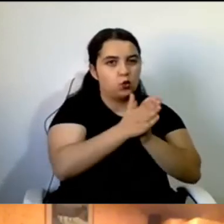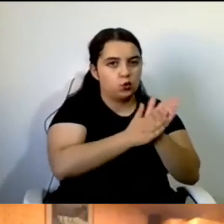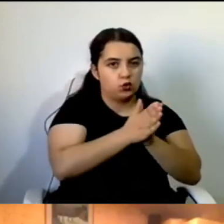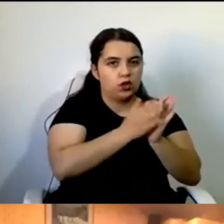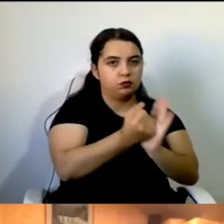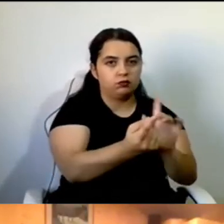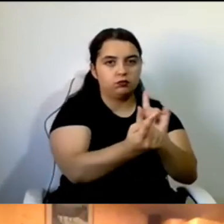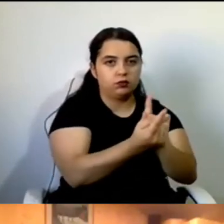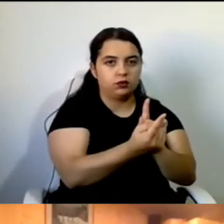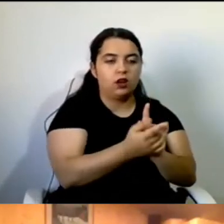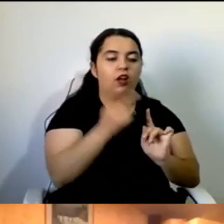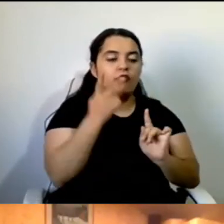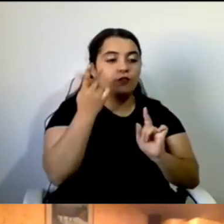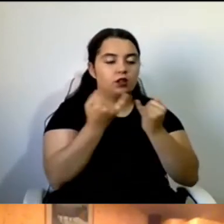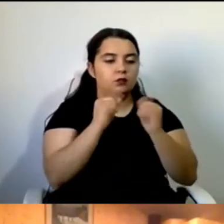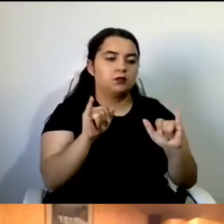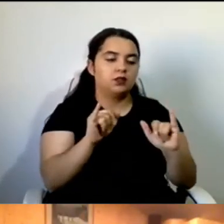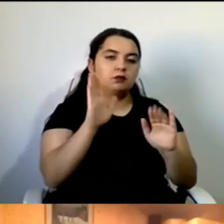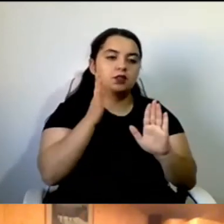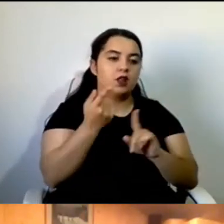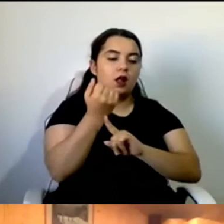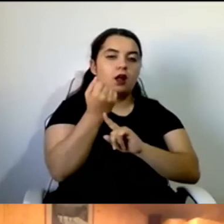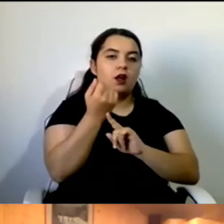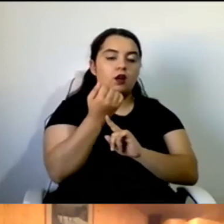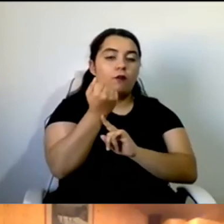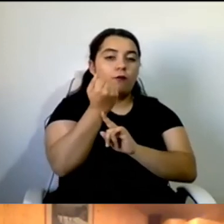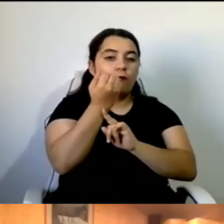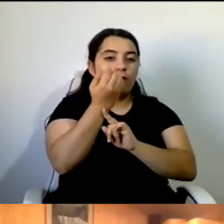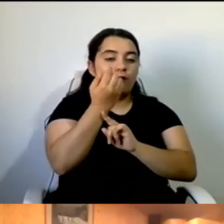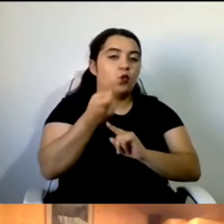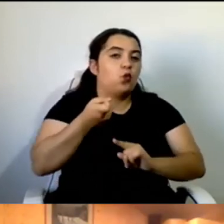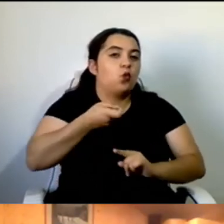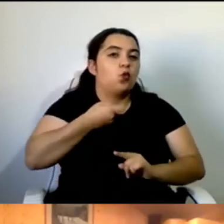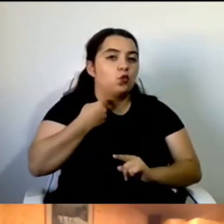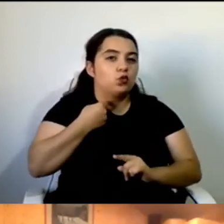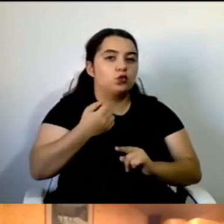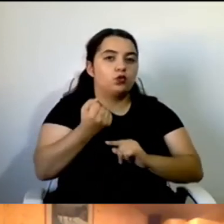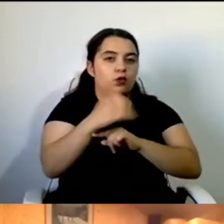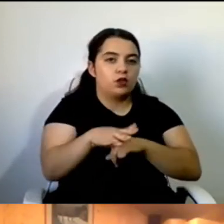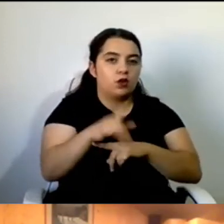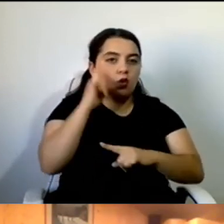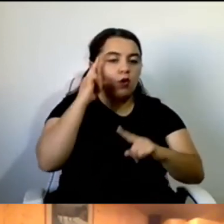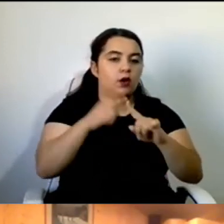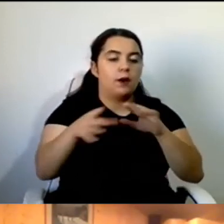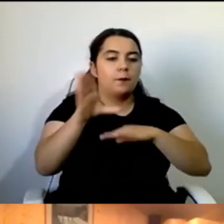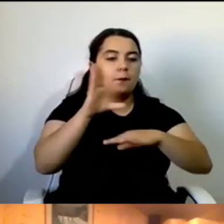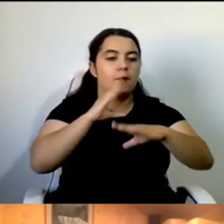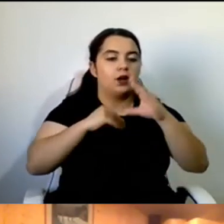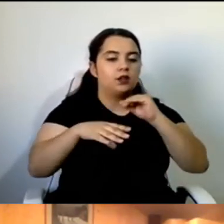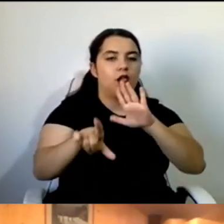able to learning about the legislation, so that you make sure you respect the working legislation,